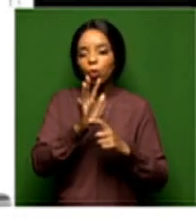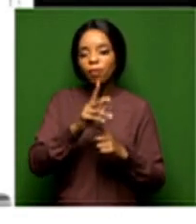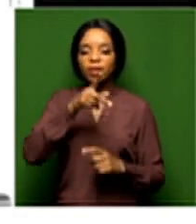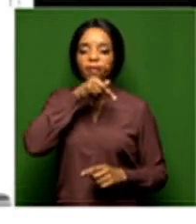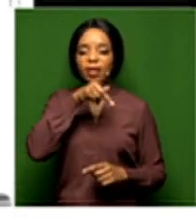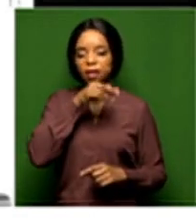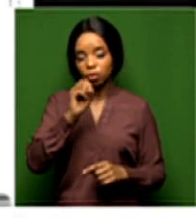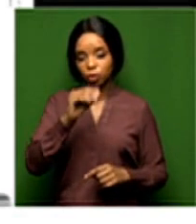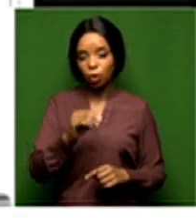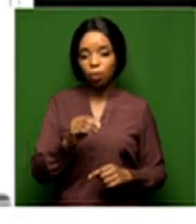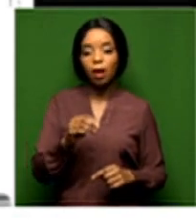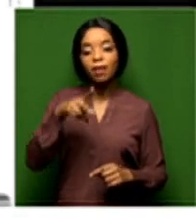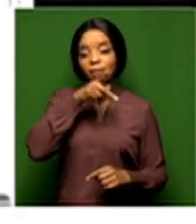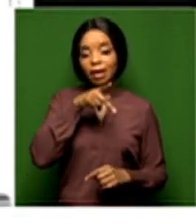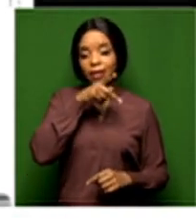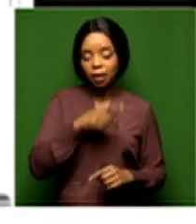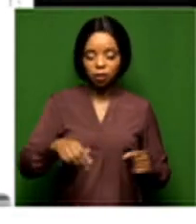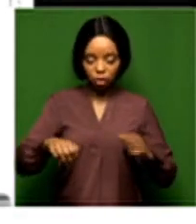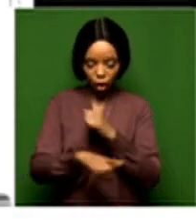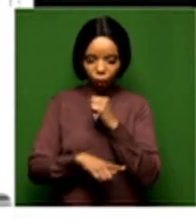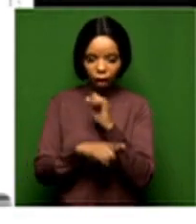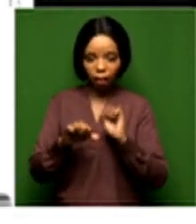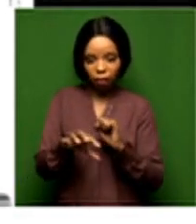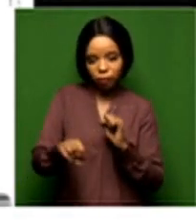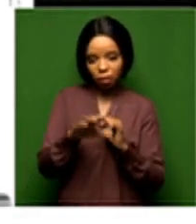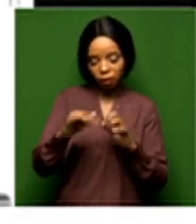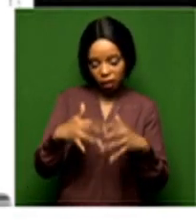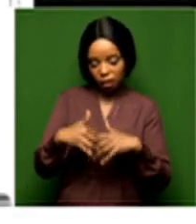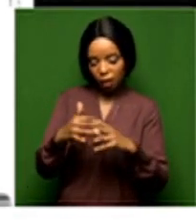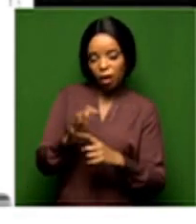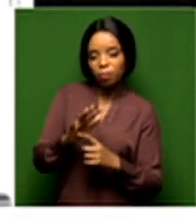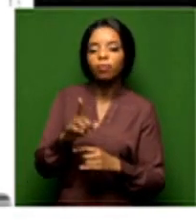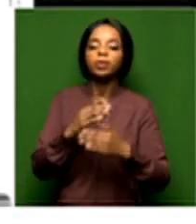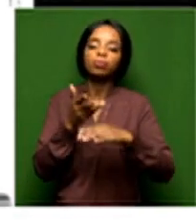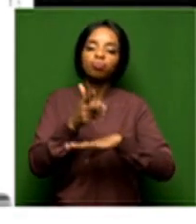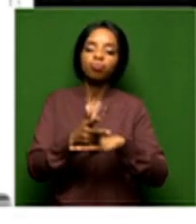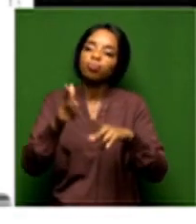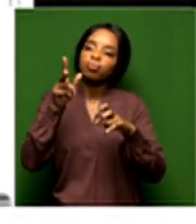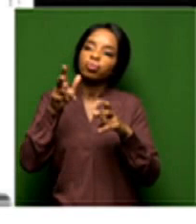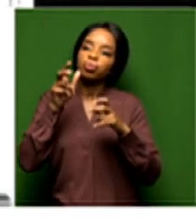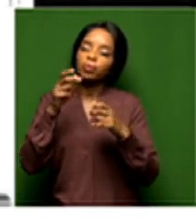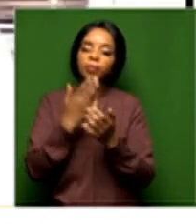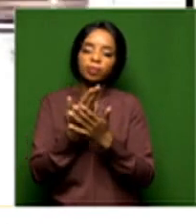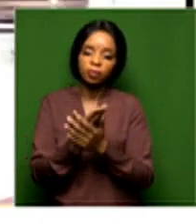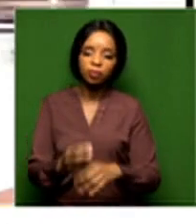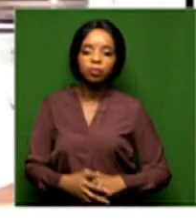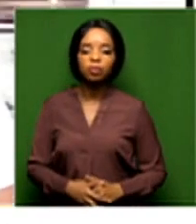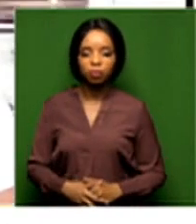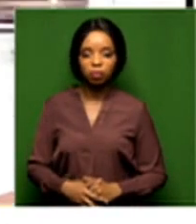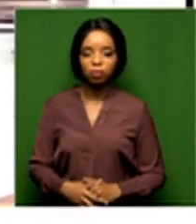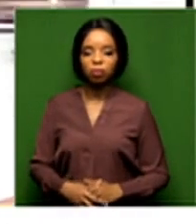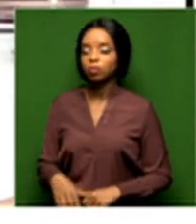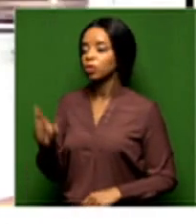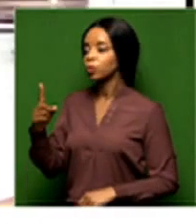new local movie. So as time goes, every week, we are going to be adding more numbers as well for people to come. Okay, you've just mentioned that